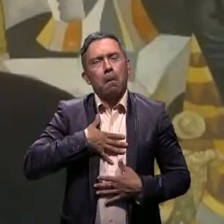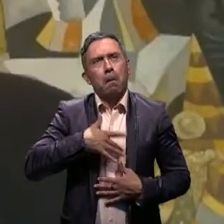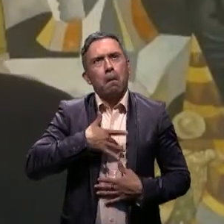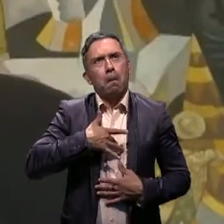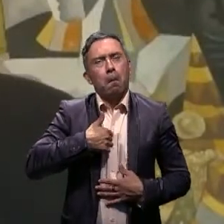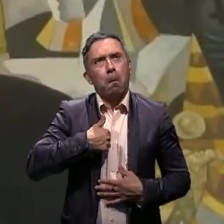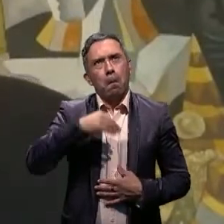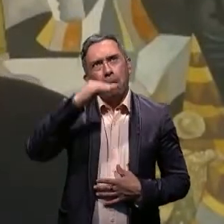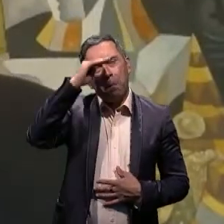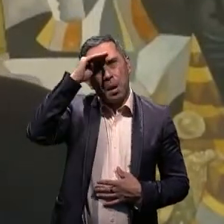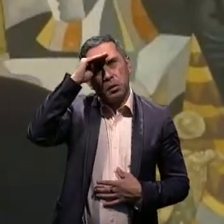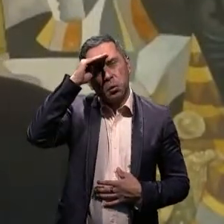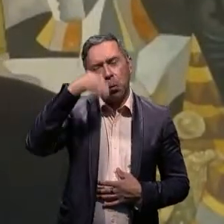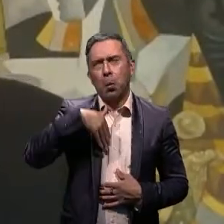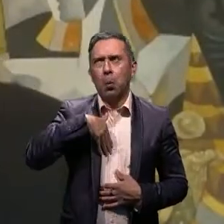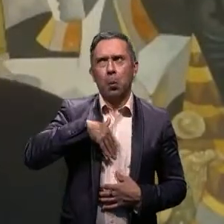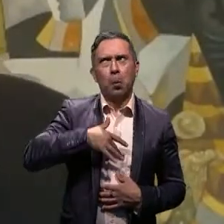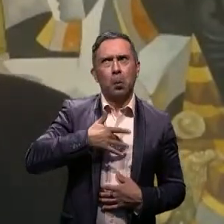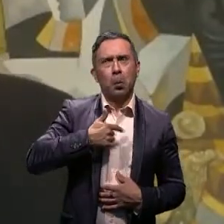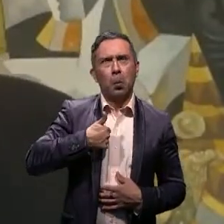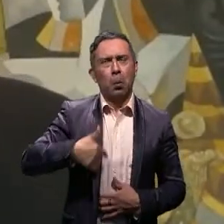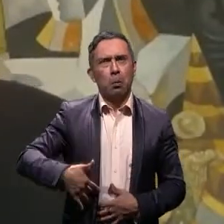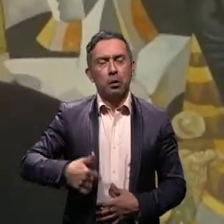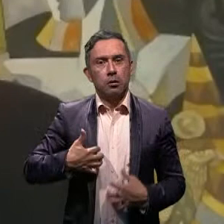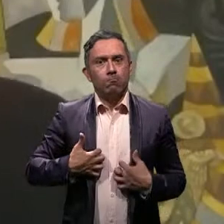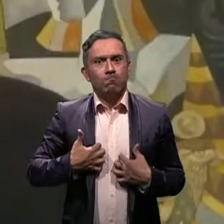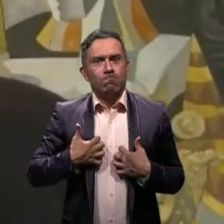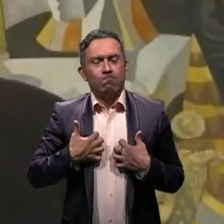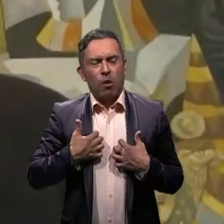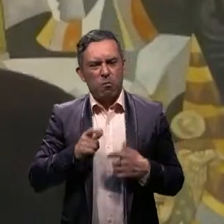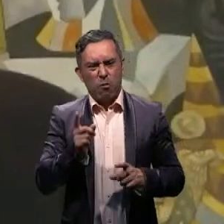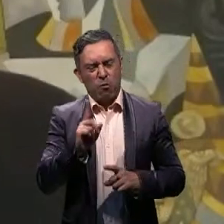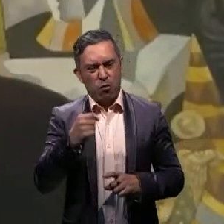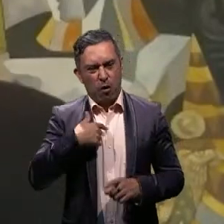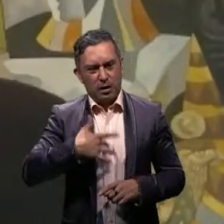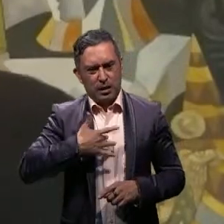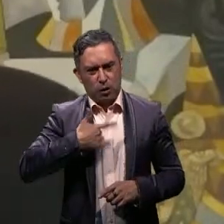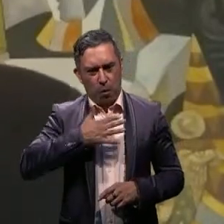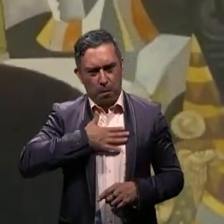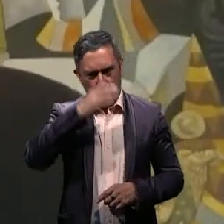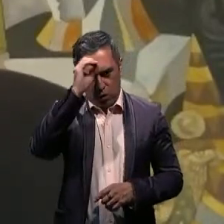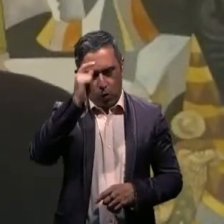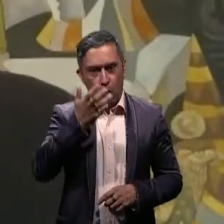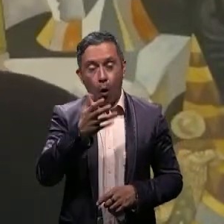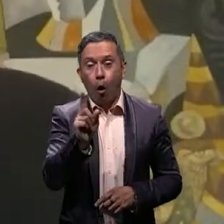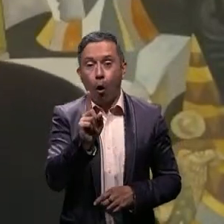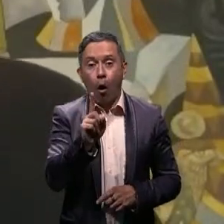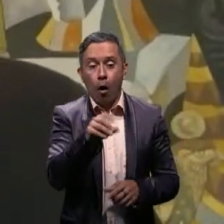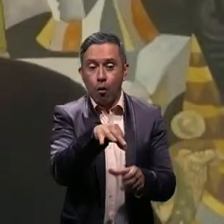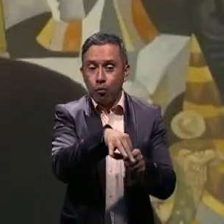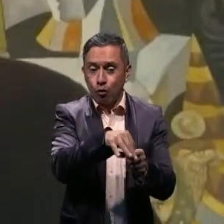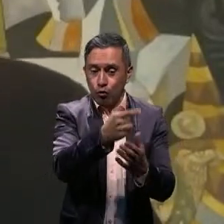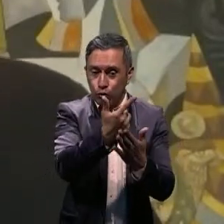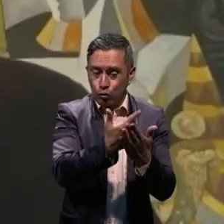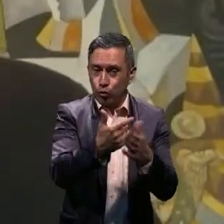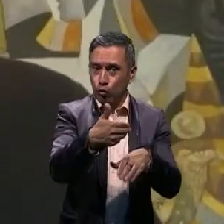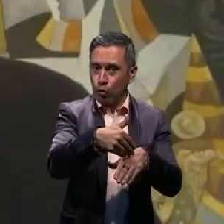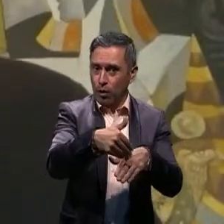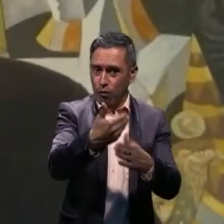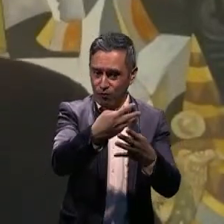heart feels this. No, these are the data, the hard data. In this case, we have